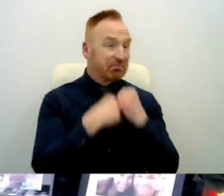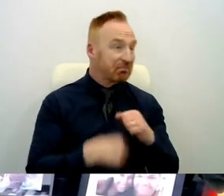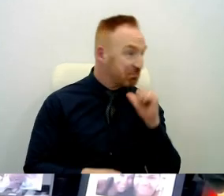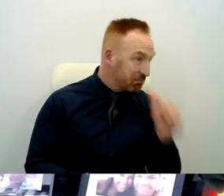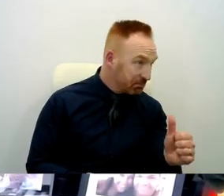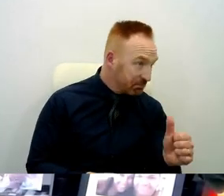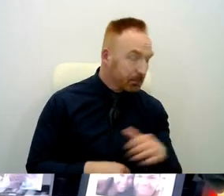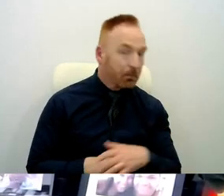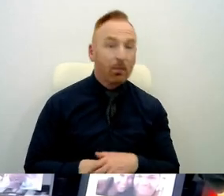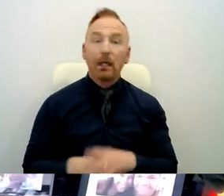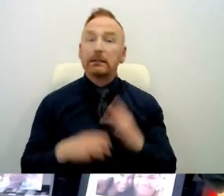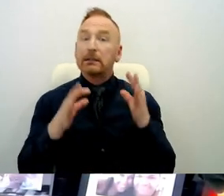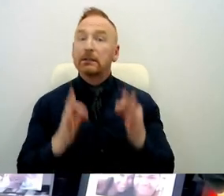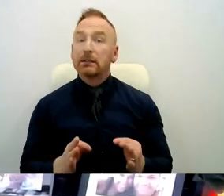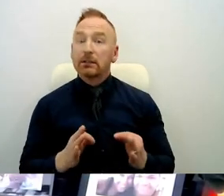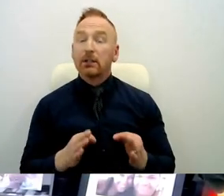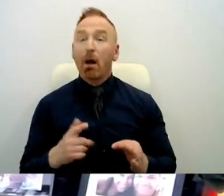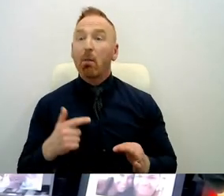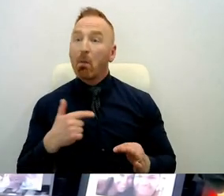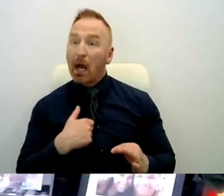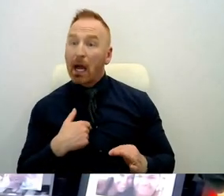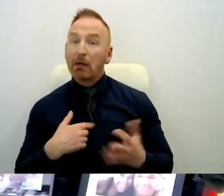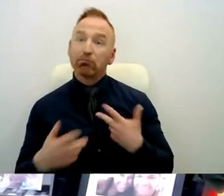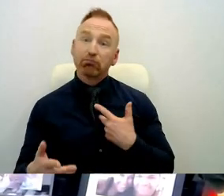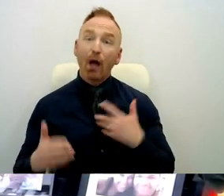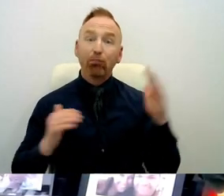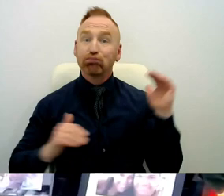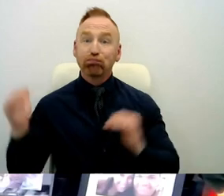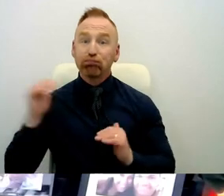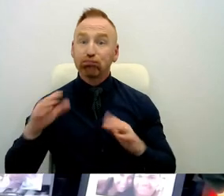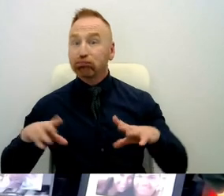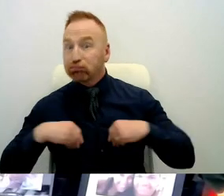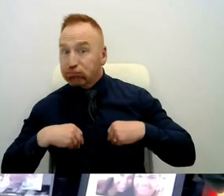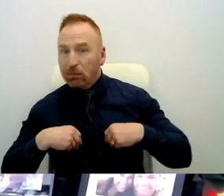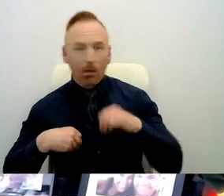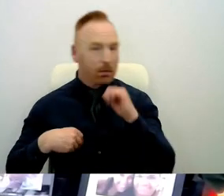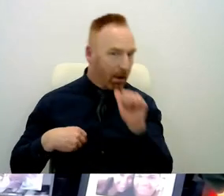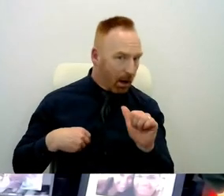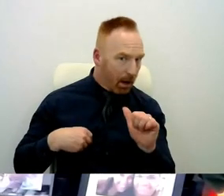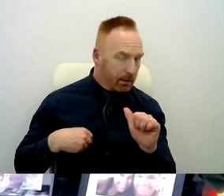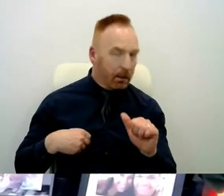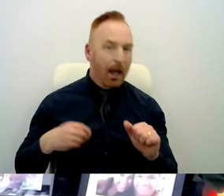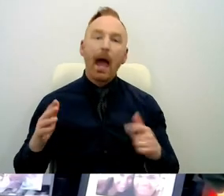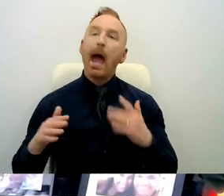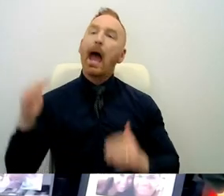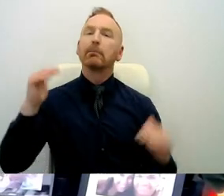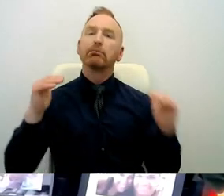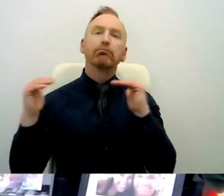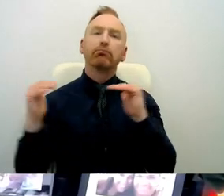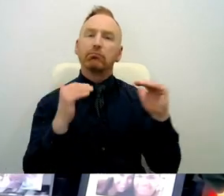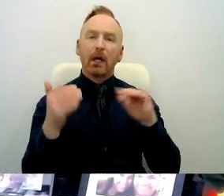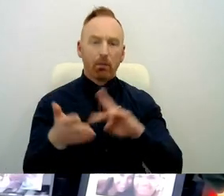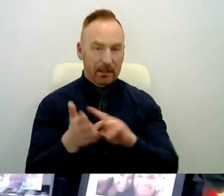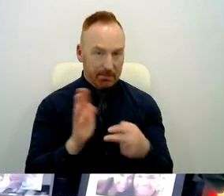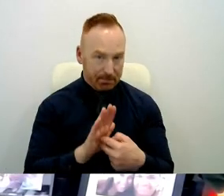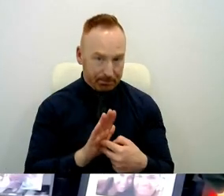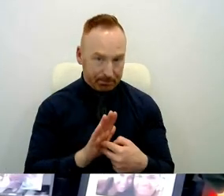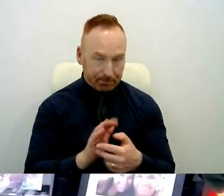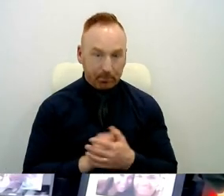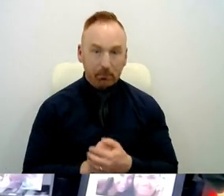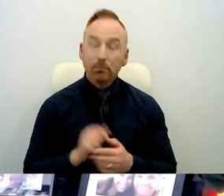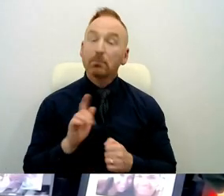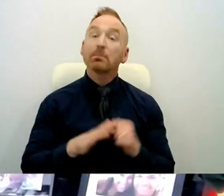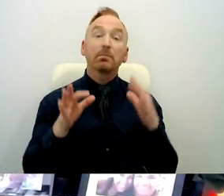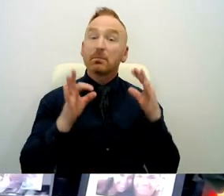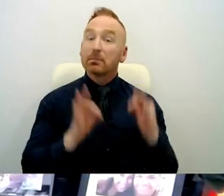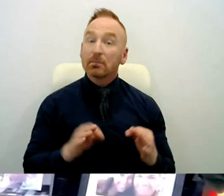not. Decisions about whether we tolerate injustice, and decisions about what justice means to us. These